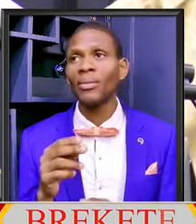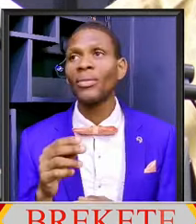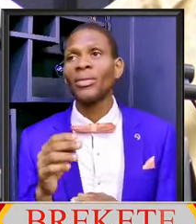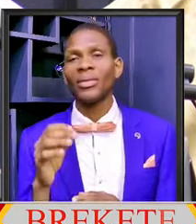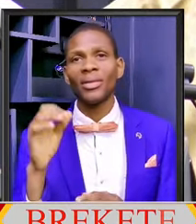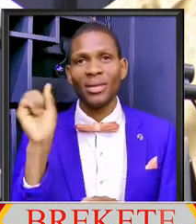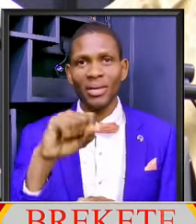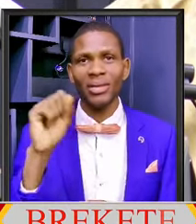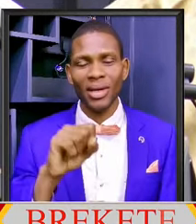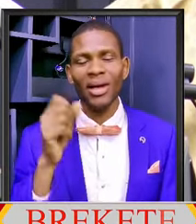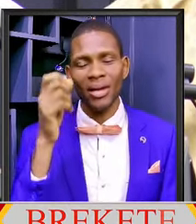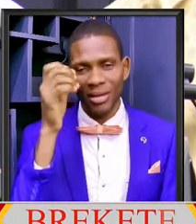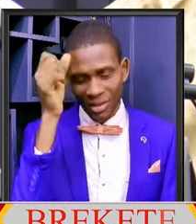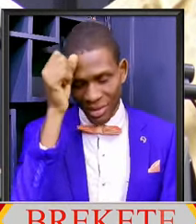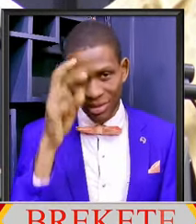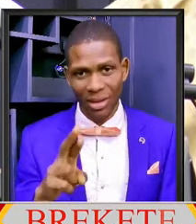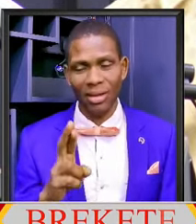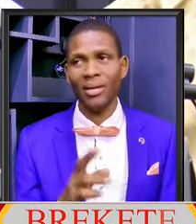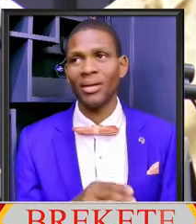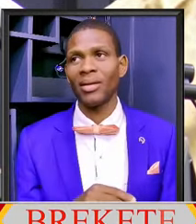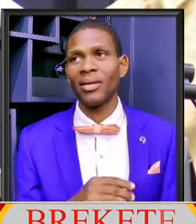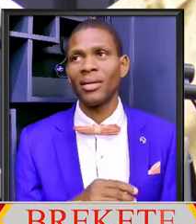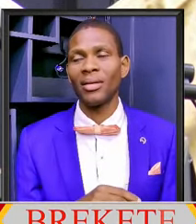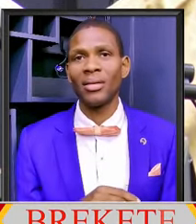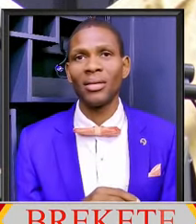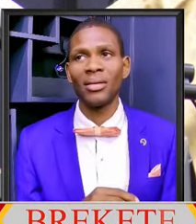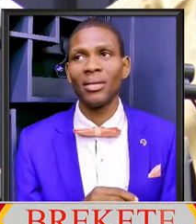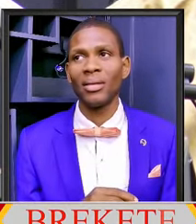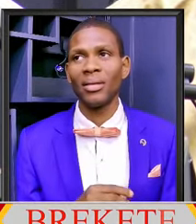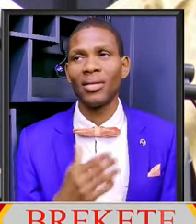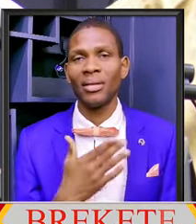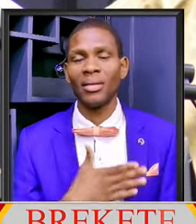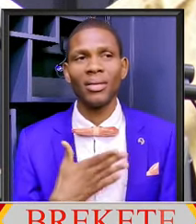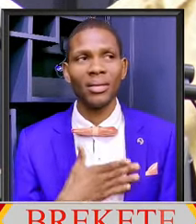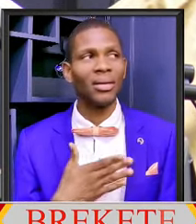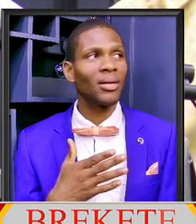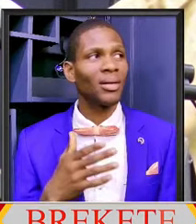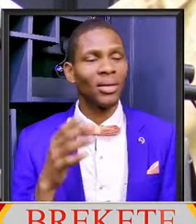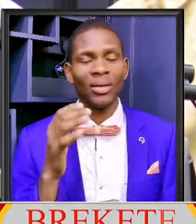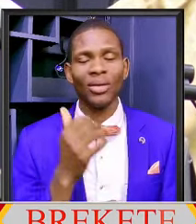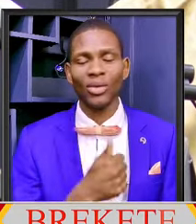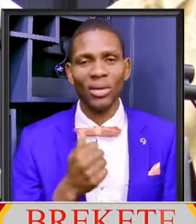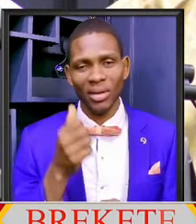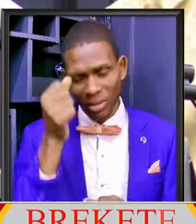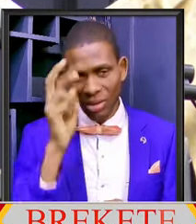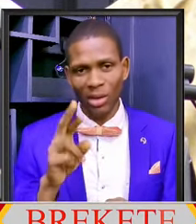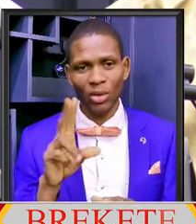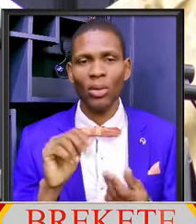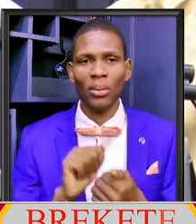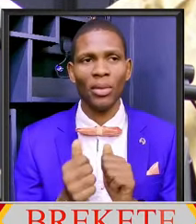sir. Yes, sir. Hmm? Please. Sorry, sir. No problem, my dear.